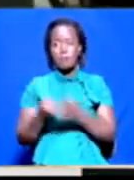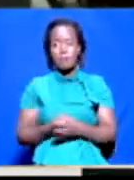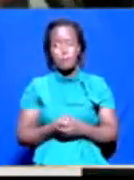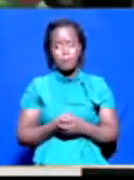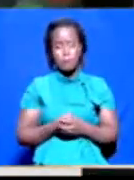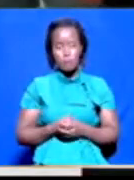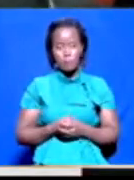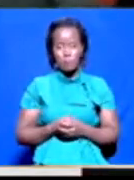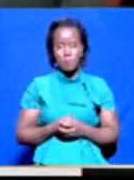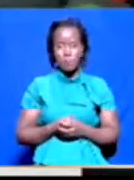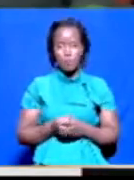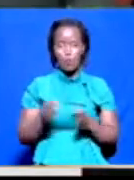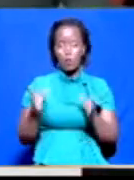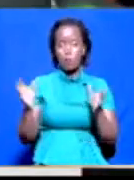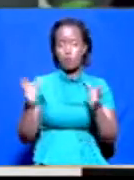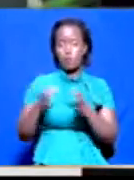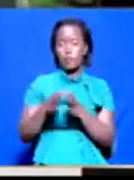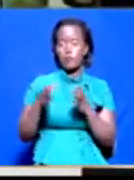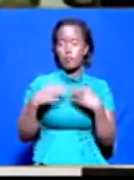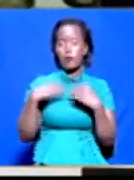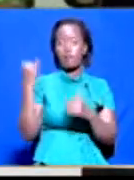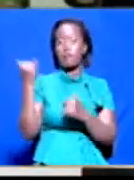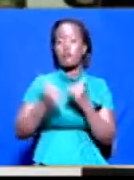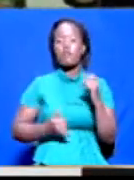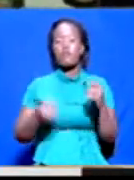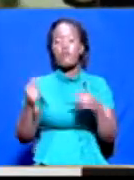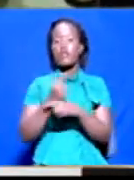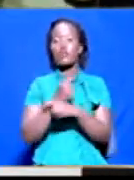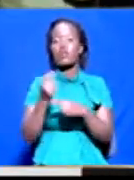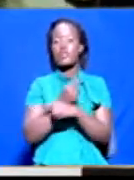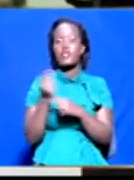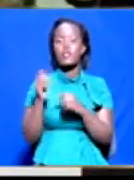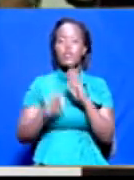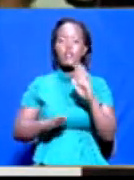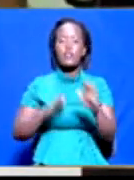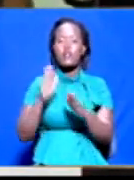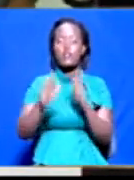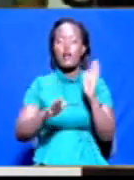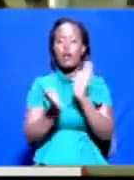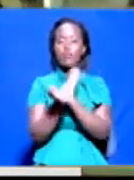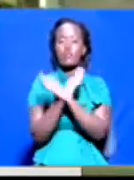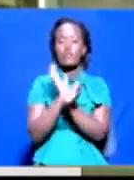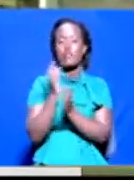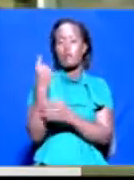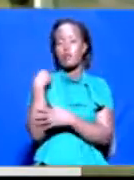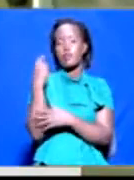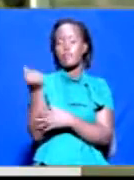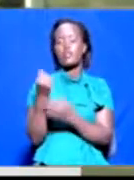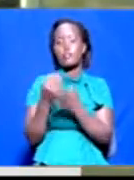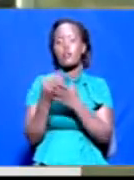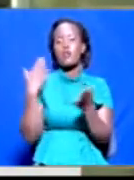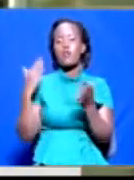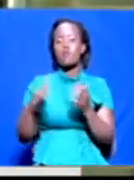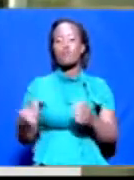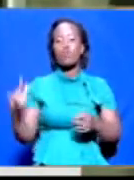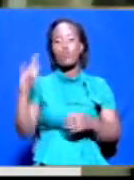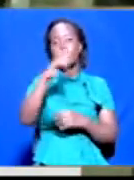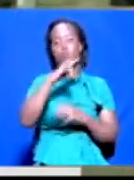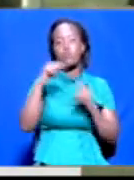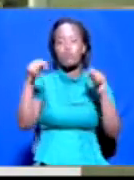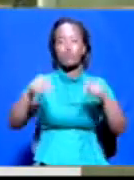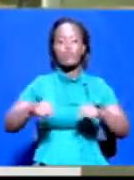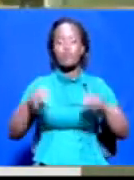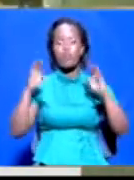Emerging stars held their final training session at the Nyayo National Stadium yesterday ahead of their departure to Ethiopia today for the regional